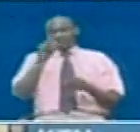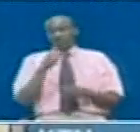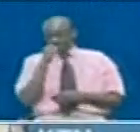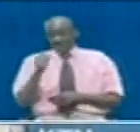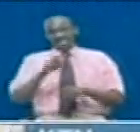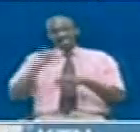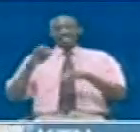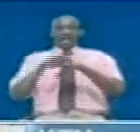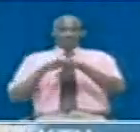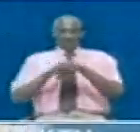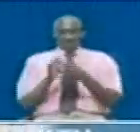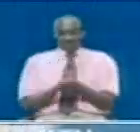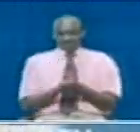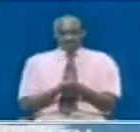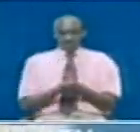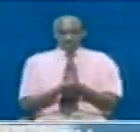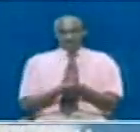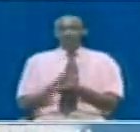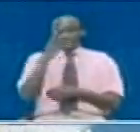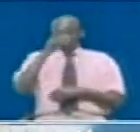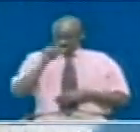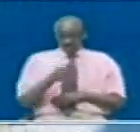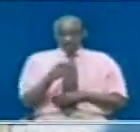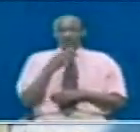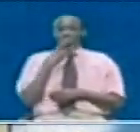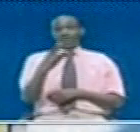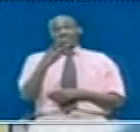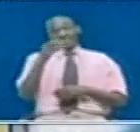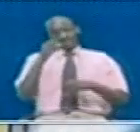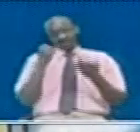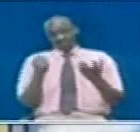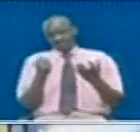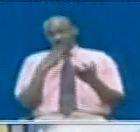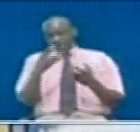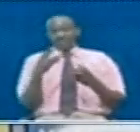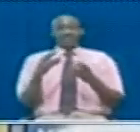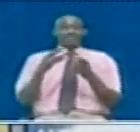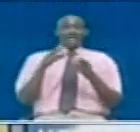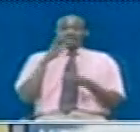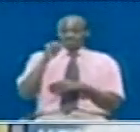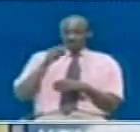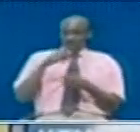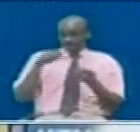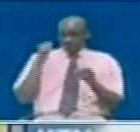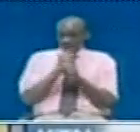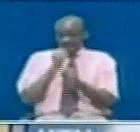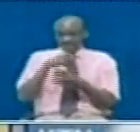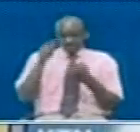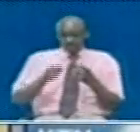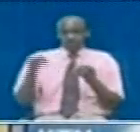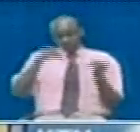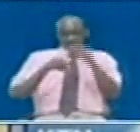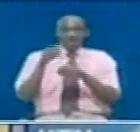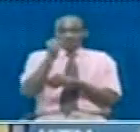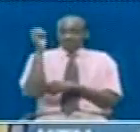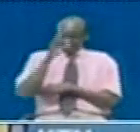within East Africa. The 4,500 employees will, on confirmation of employment, also contribute